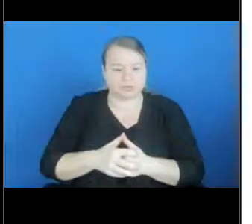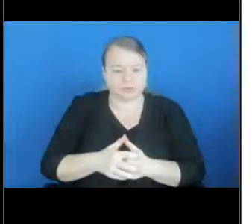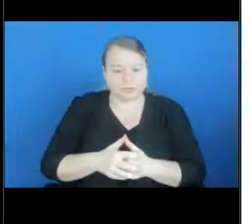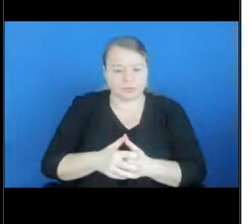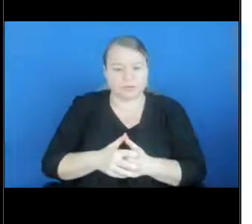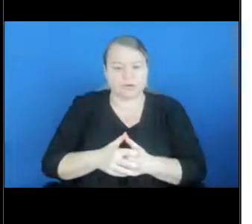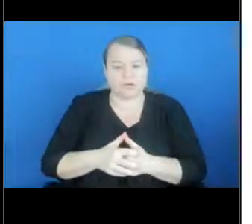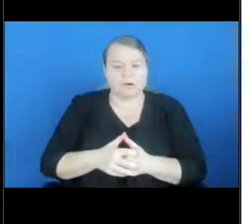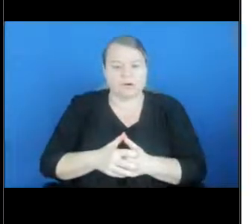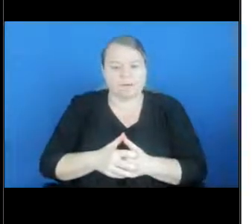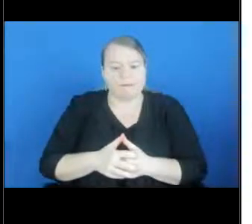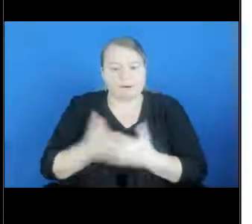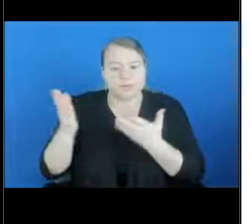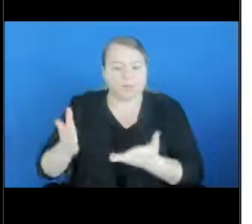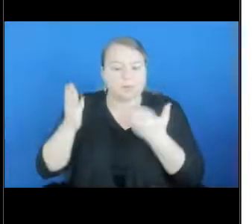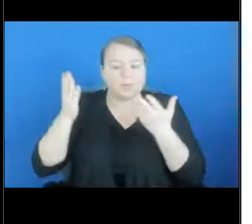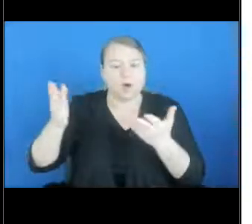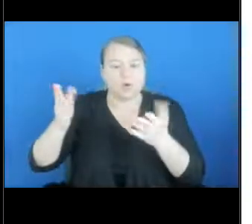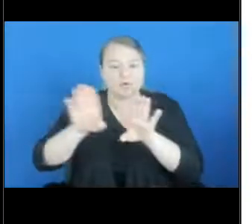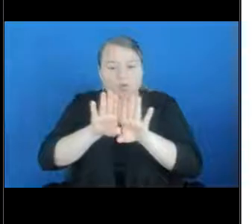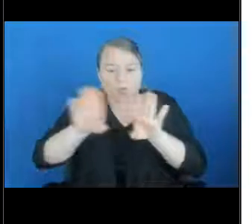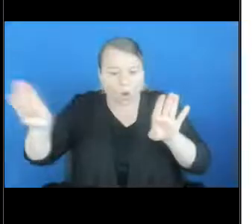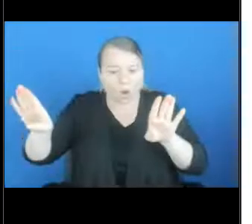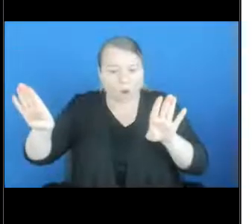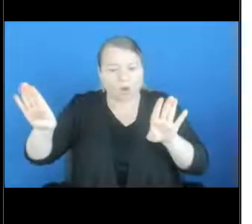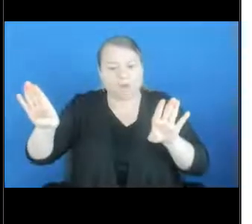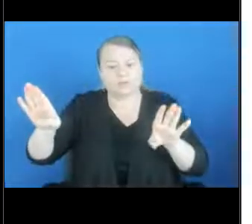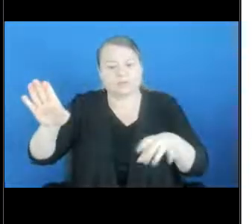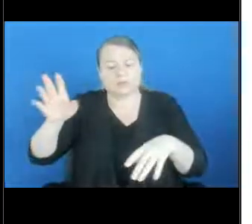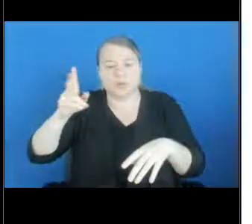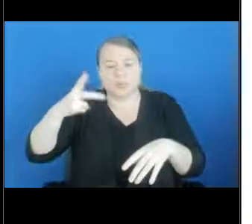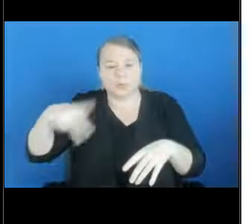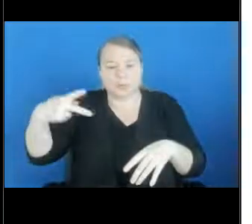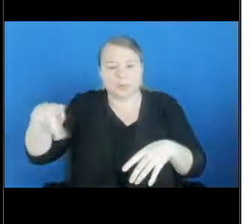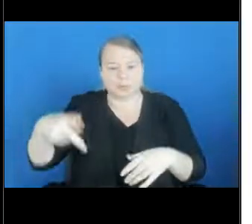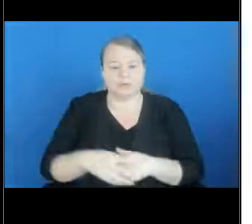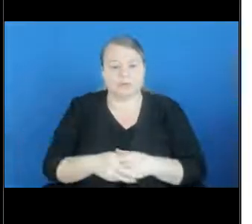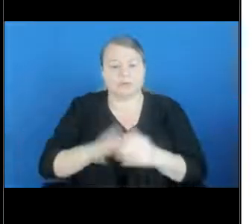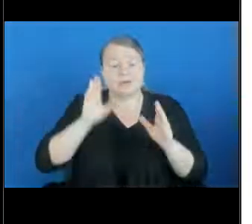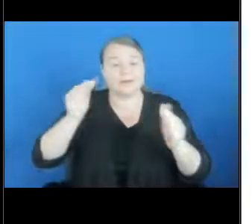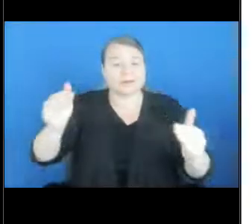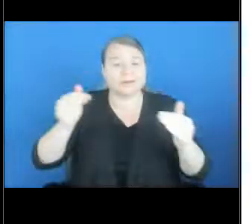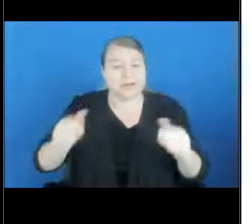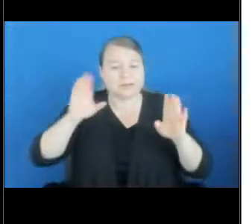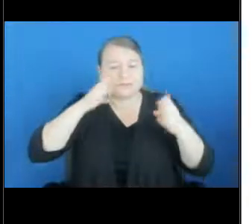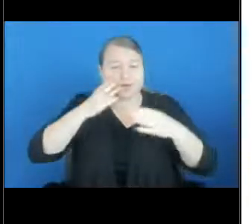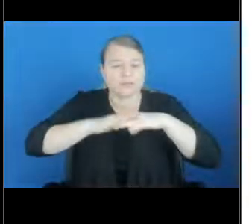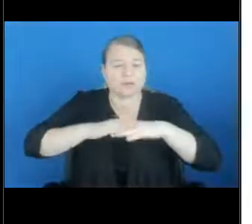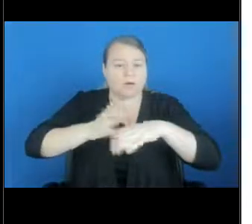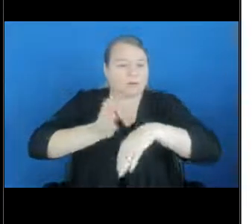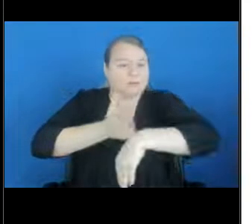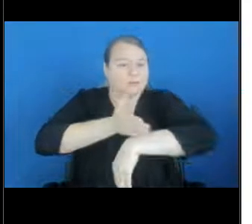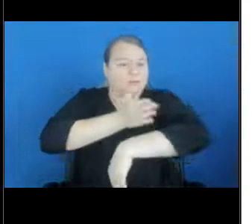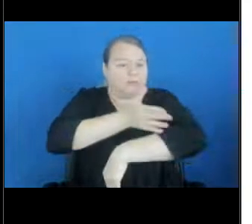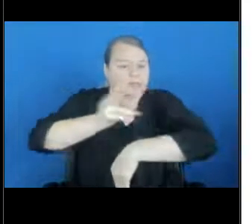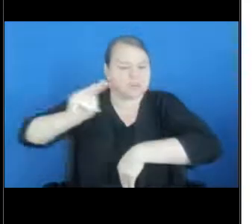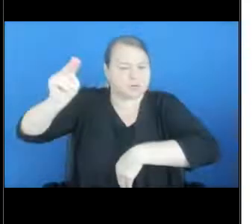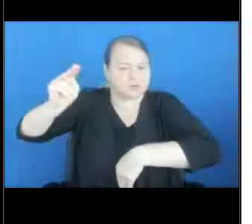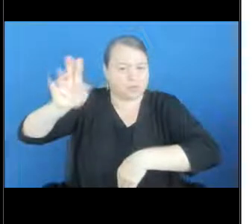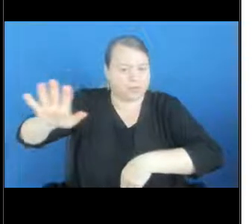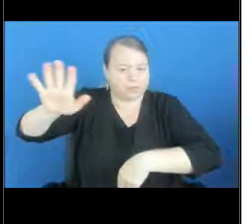walls, and other project elements, as you can see in the legend. Next, we'll focus on the improvements in the north project area.